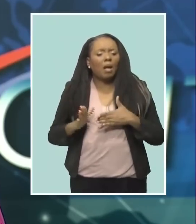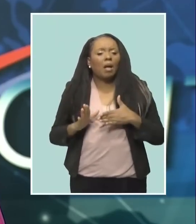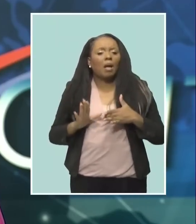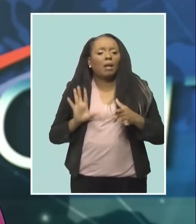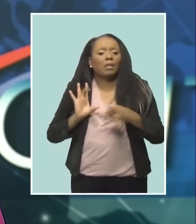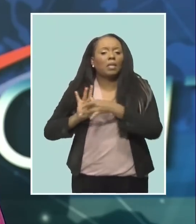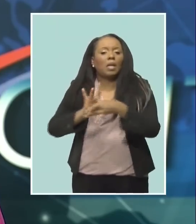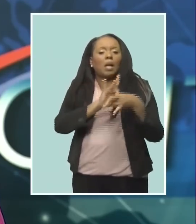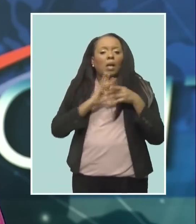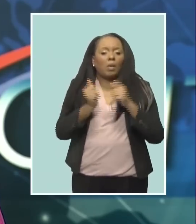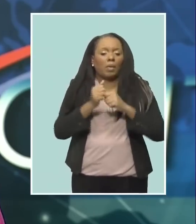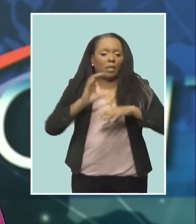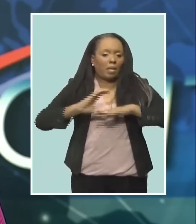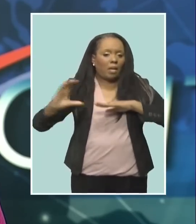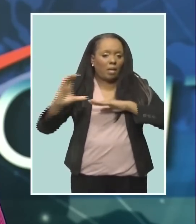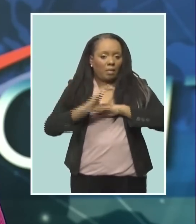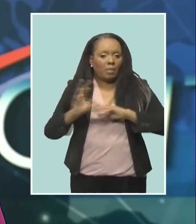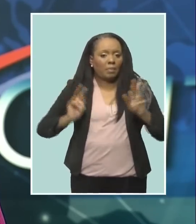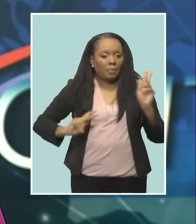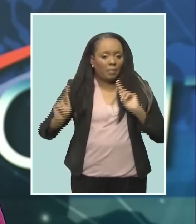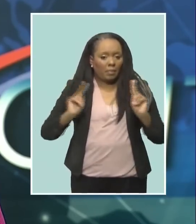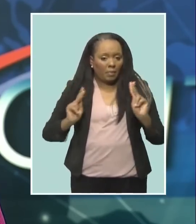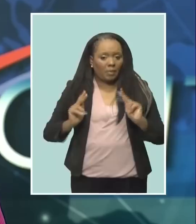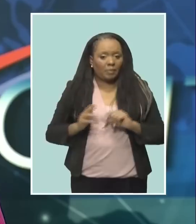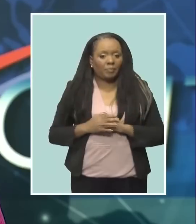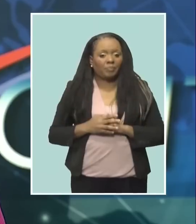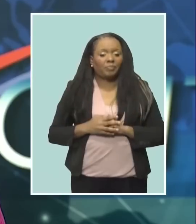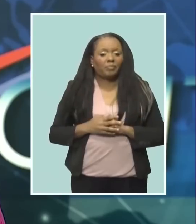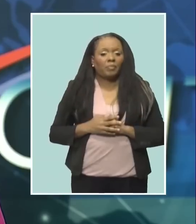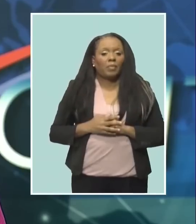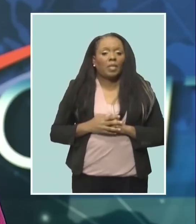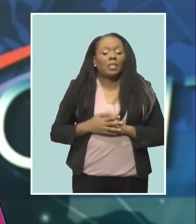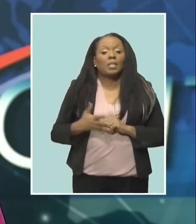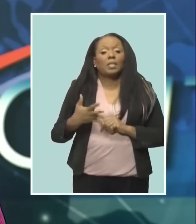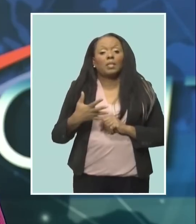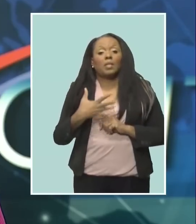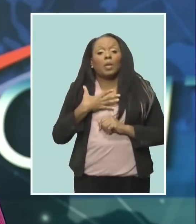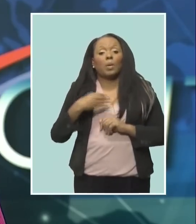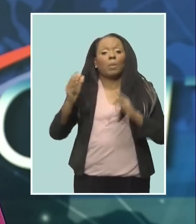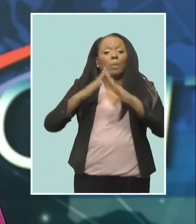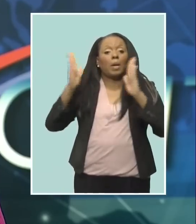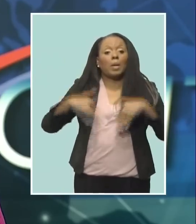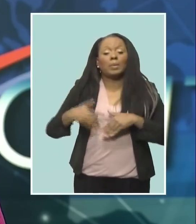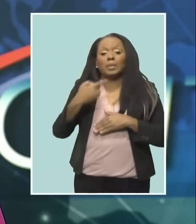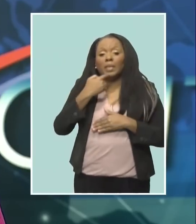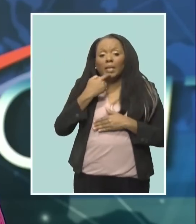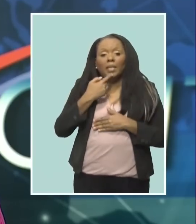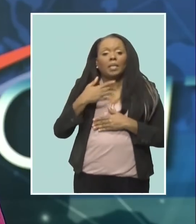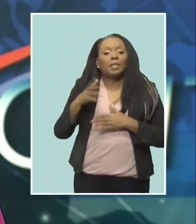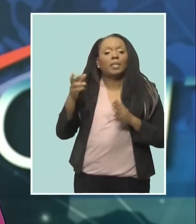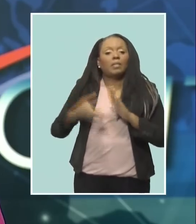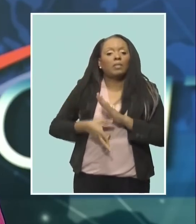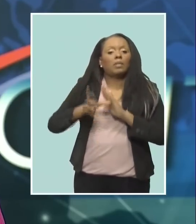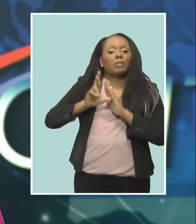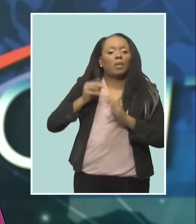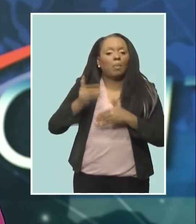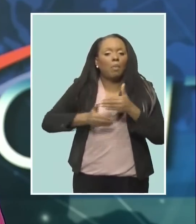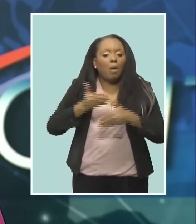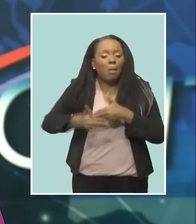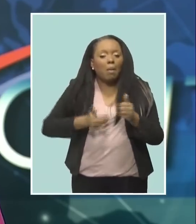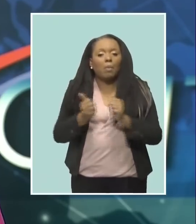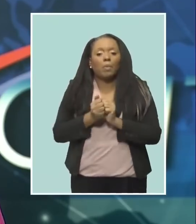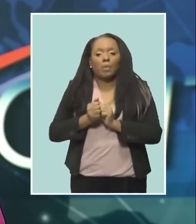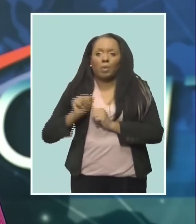with its neighbors in the Caribbean. According to a statement from the White House, the two leaders also reviewed the progress in the